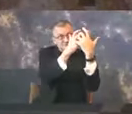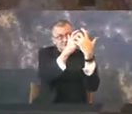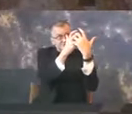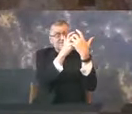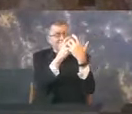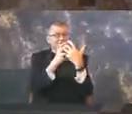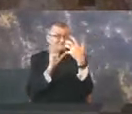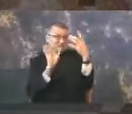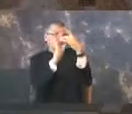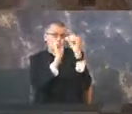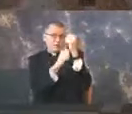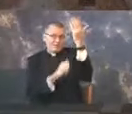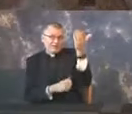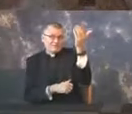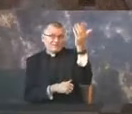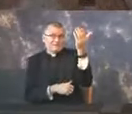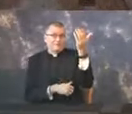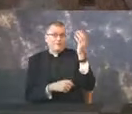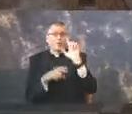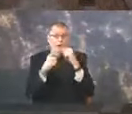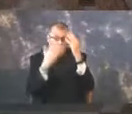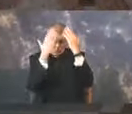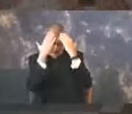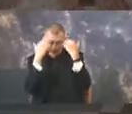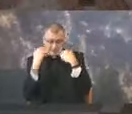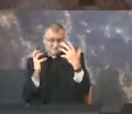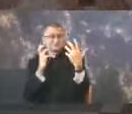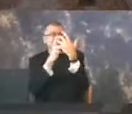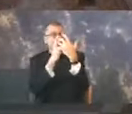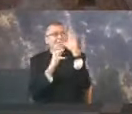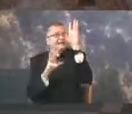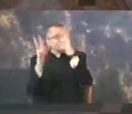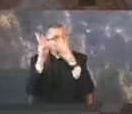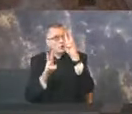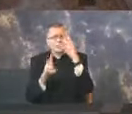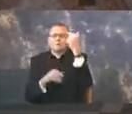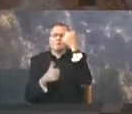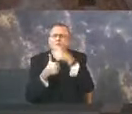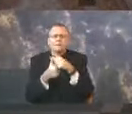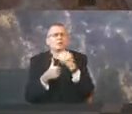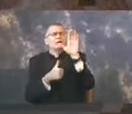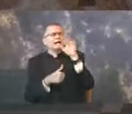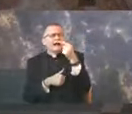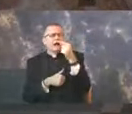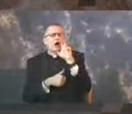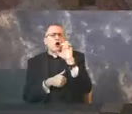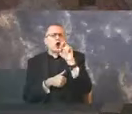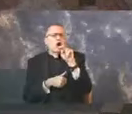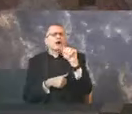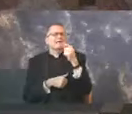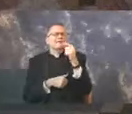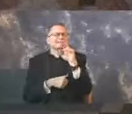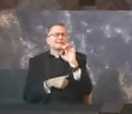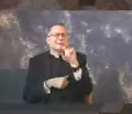joined to Christ in His agony and His worry in the garden that we will recall this very